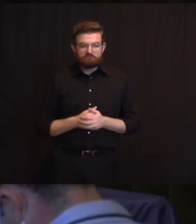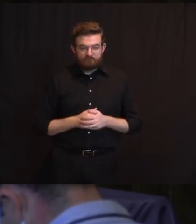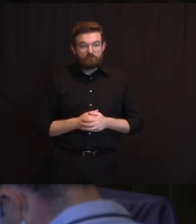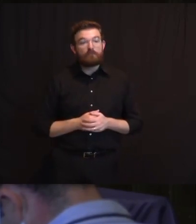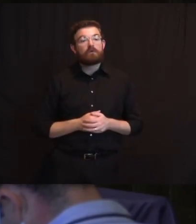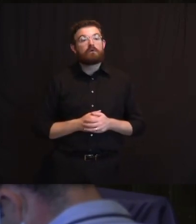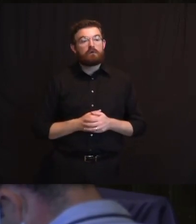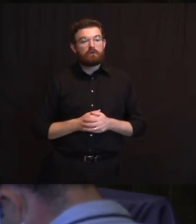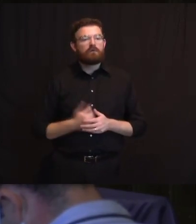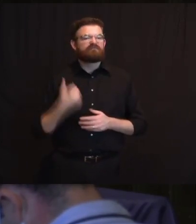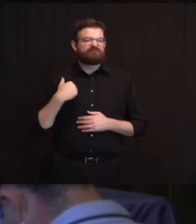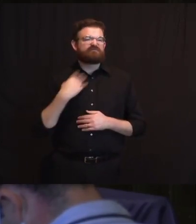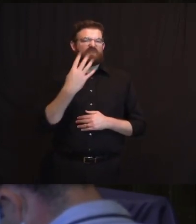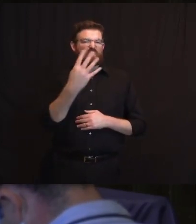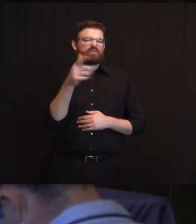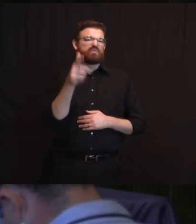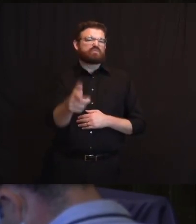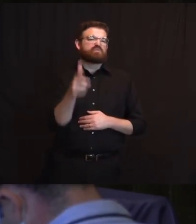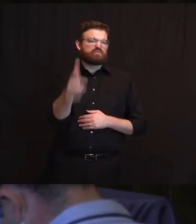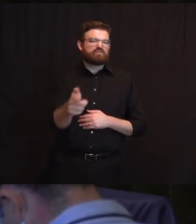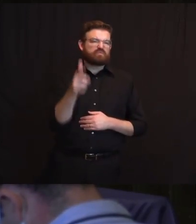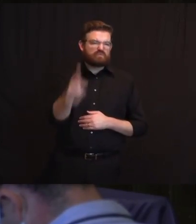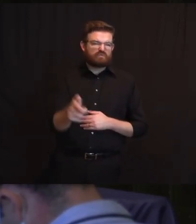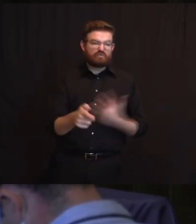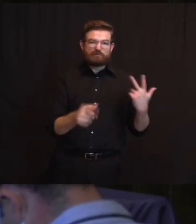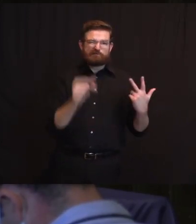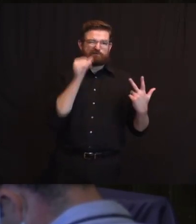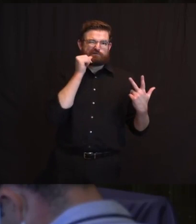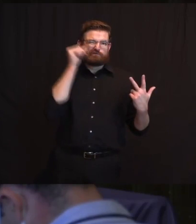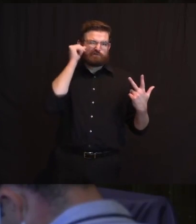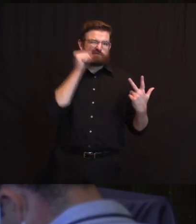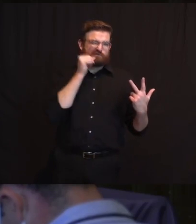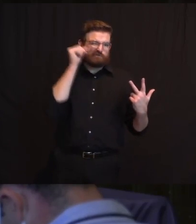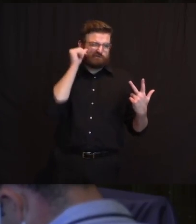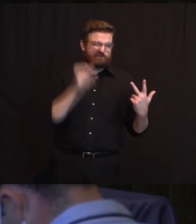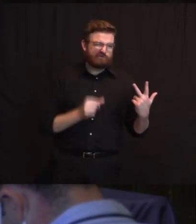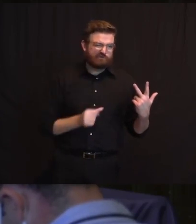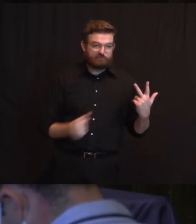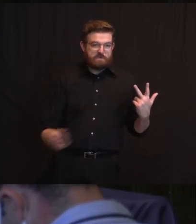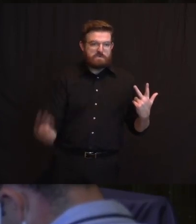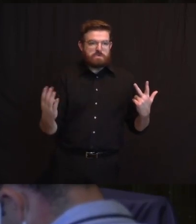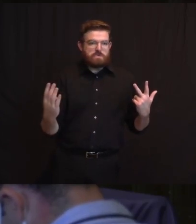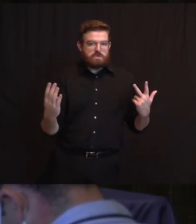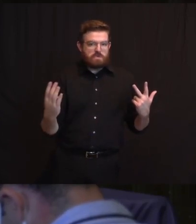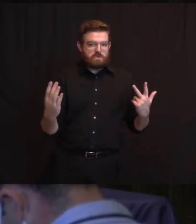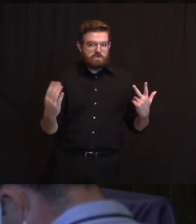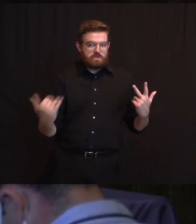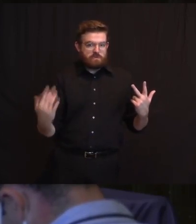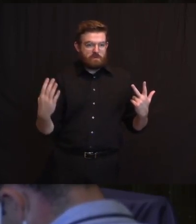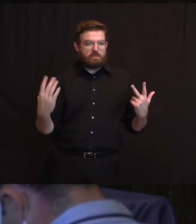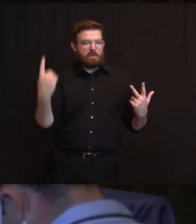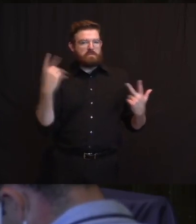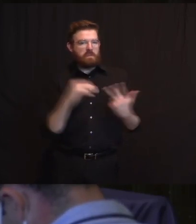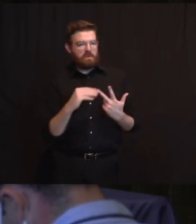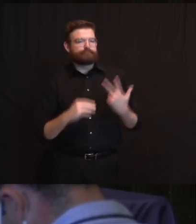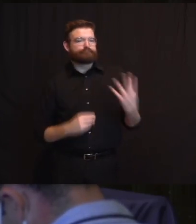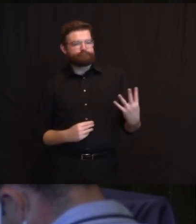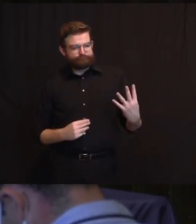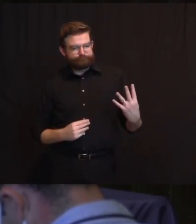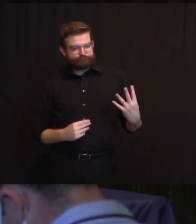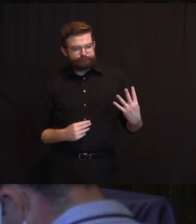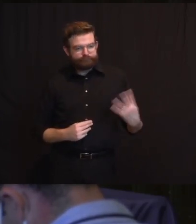shootings. There was 3 shootings yesterday, and in the early morning hours today, a trooper responded to what was thought to be a motor